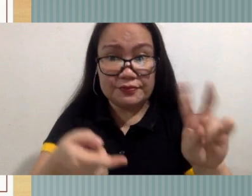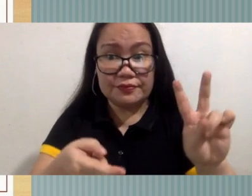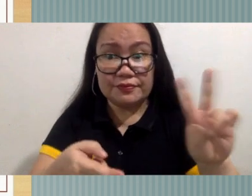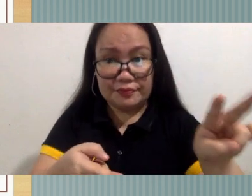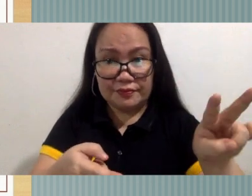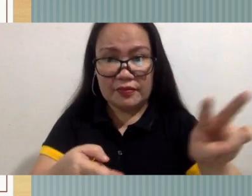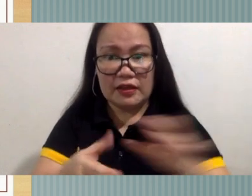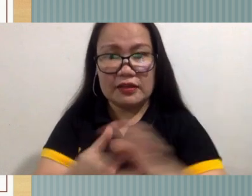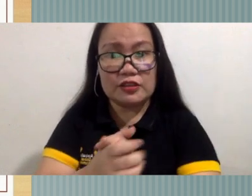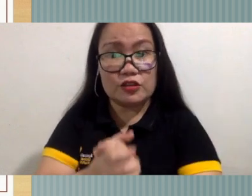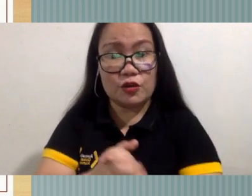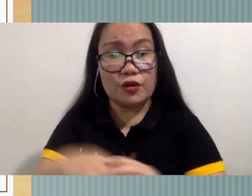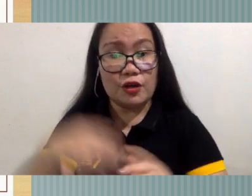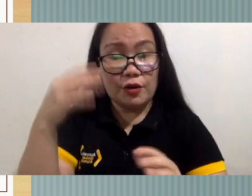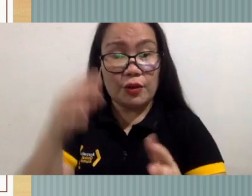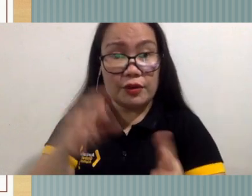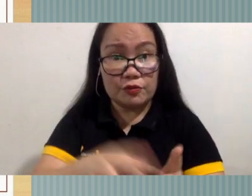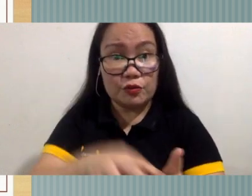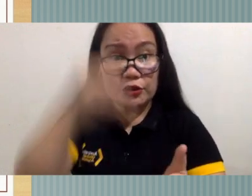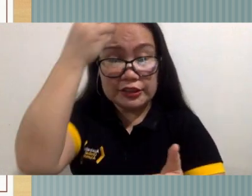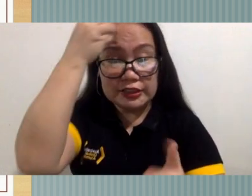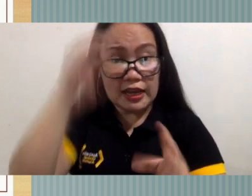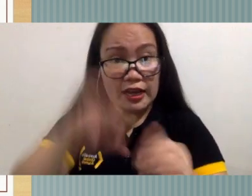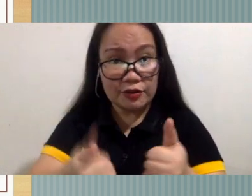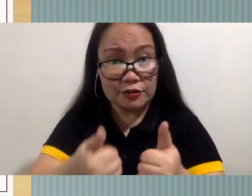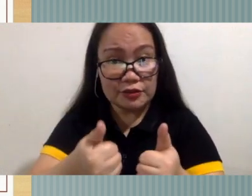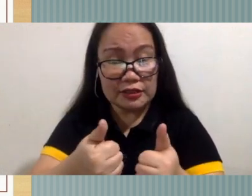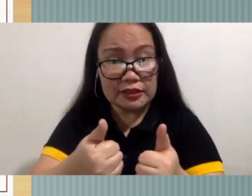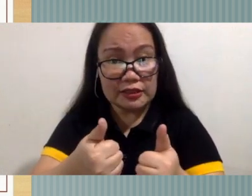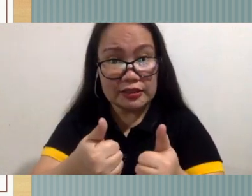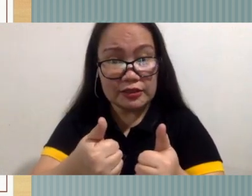kung paano sila binabahasa.